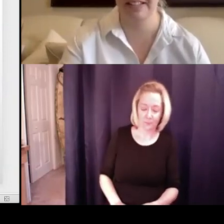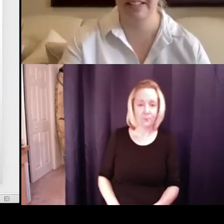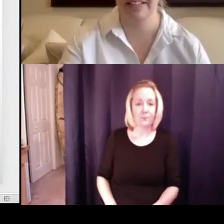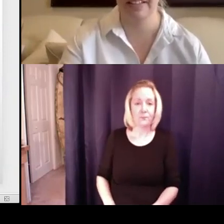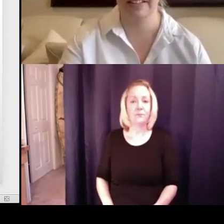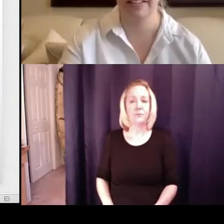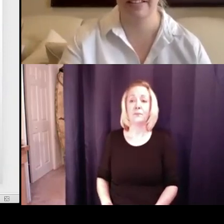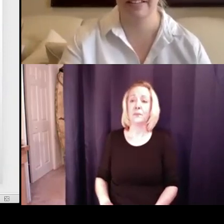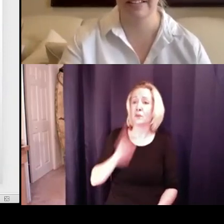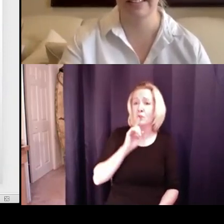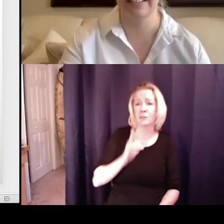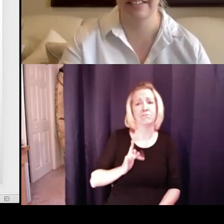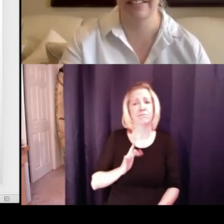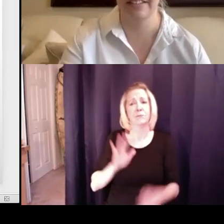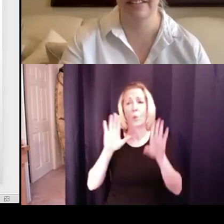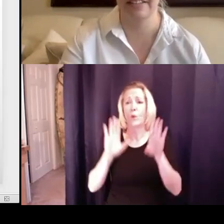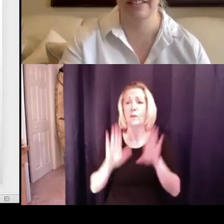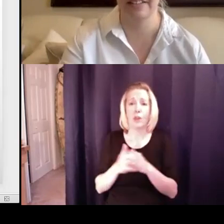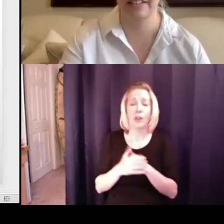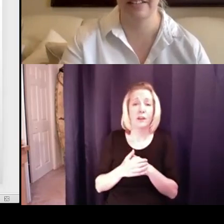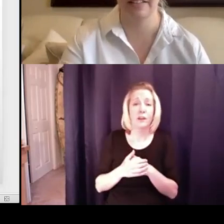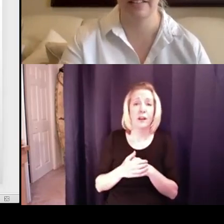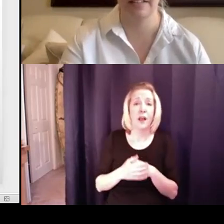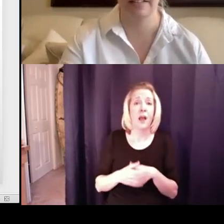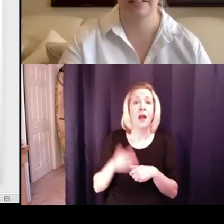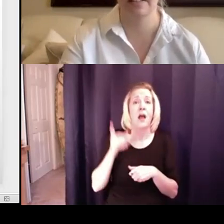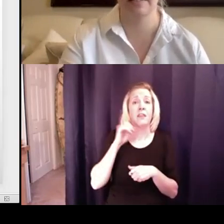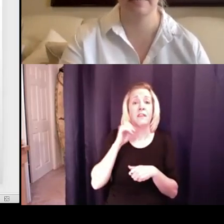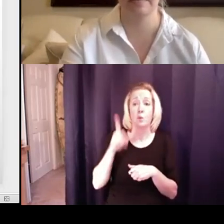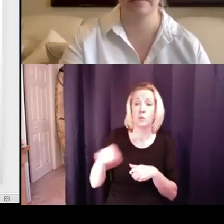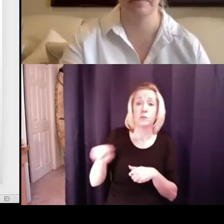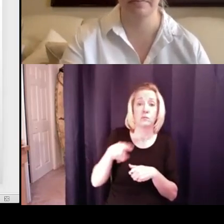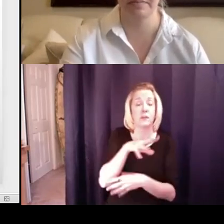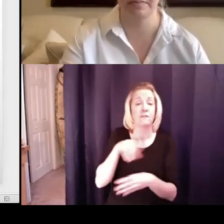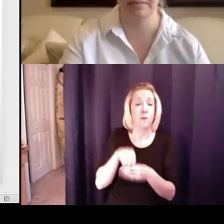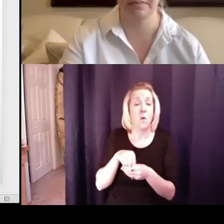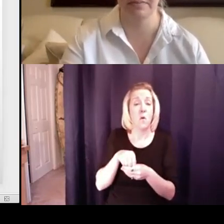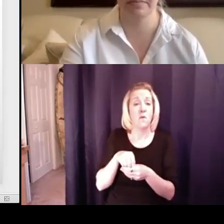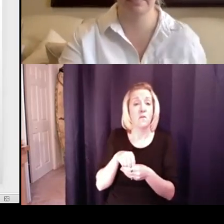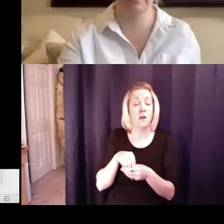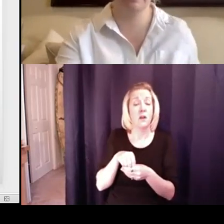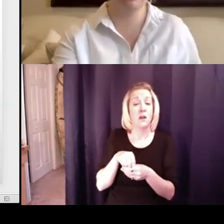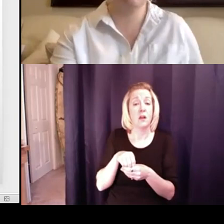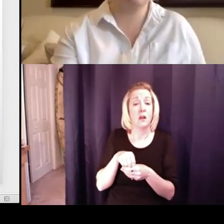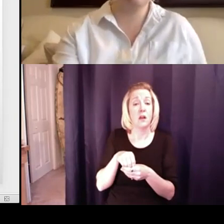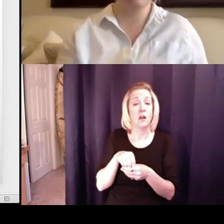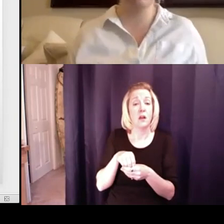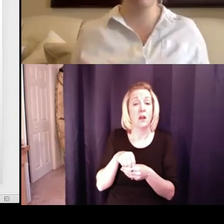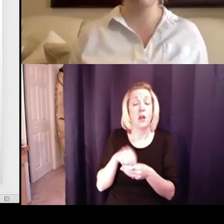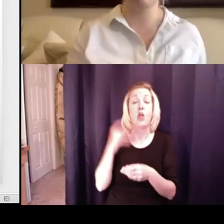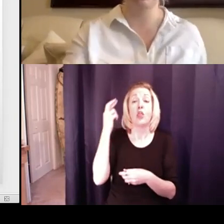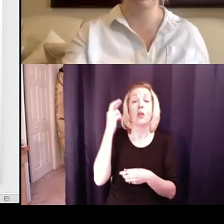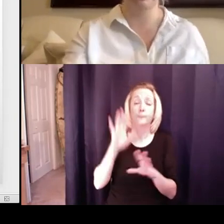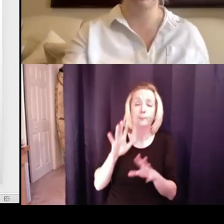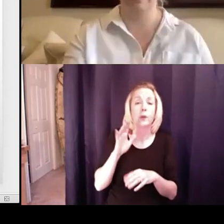This was really great. And I think for everybody here to know the reason that the